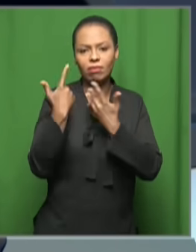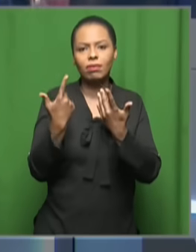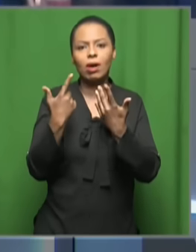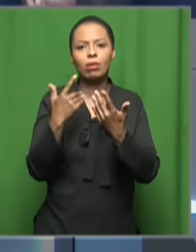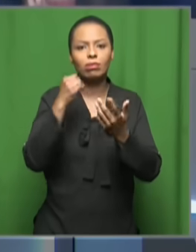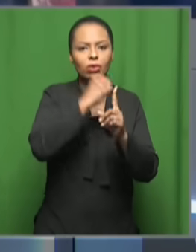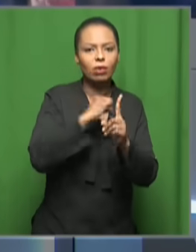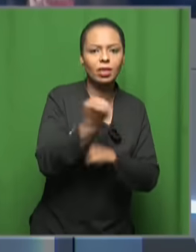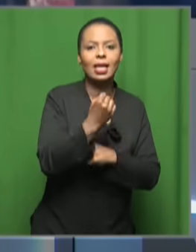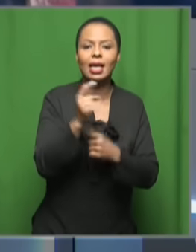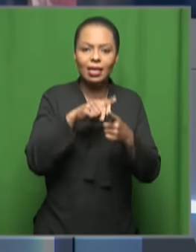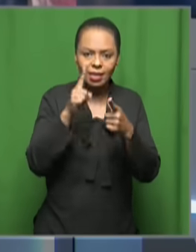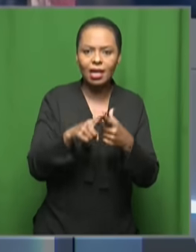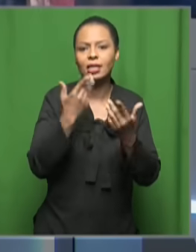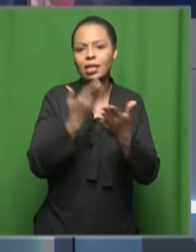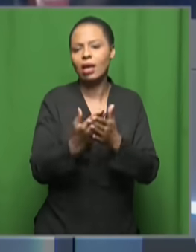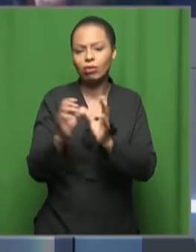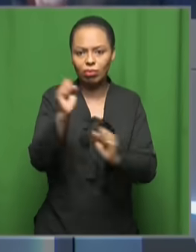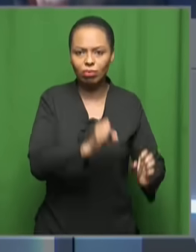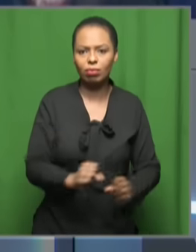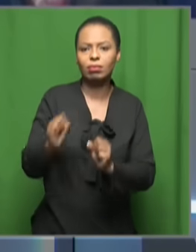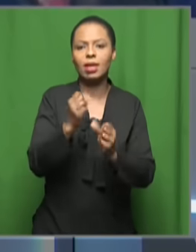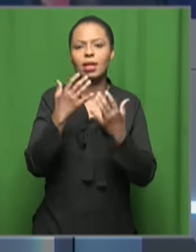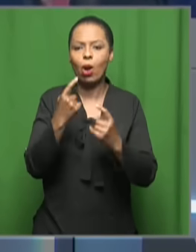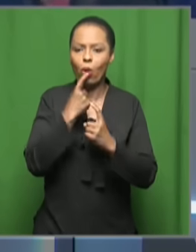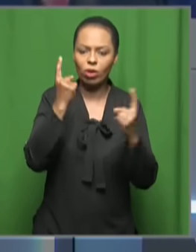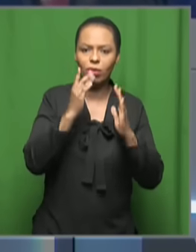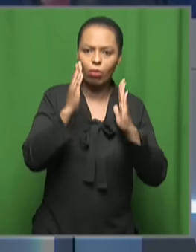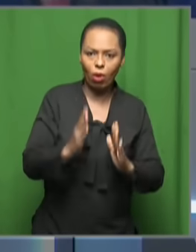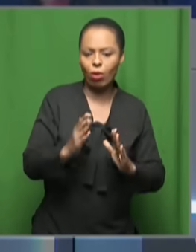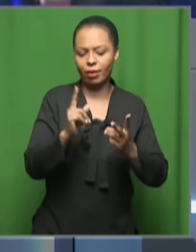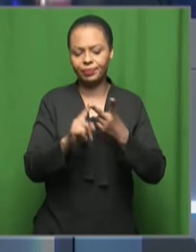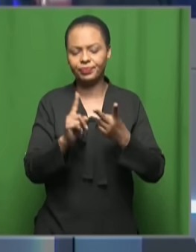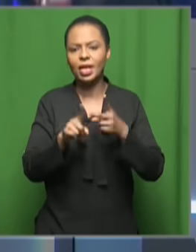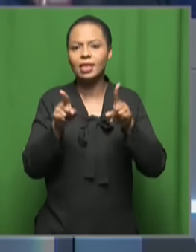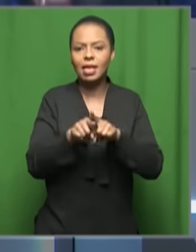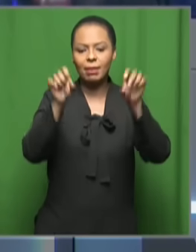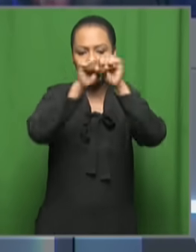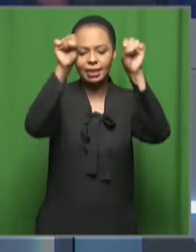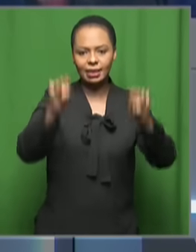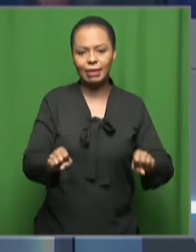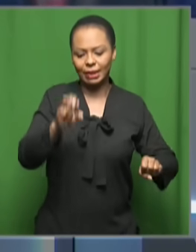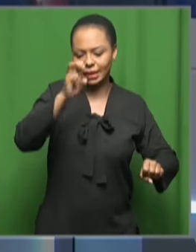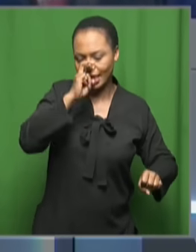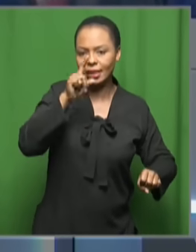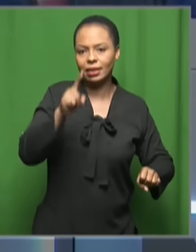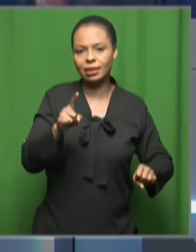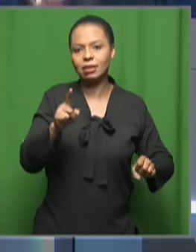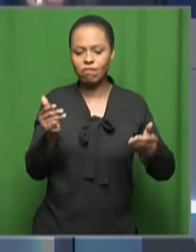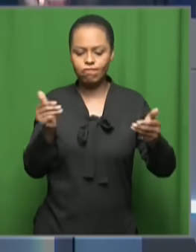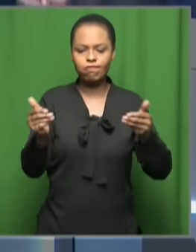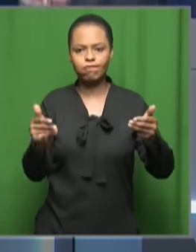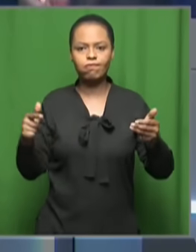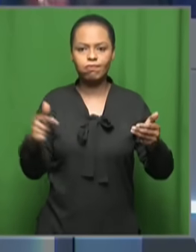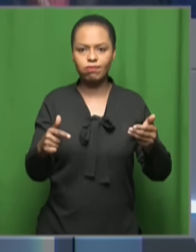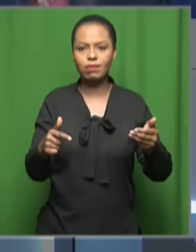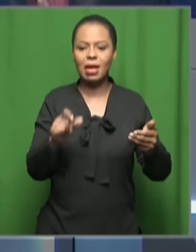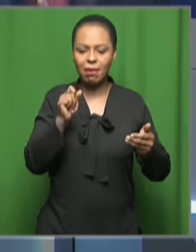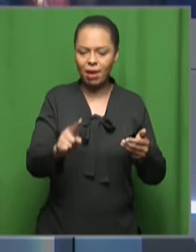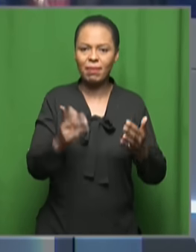can talk about the tightening up systems in a manner that then we don't have these kinds of